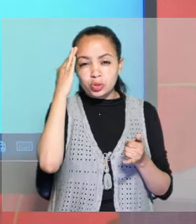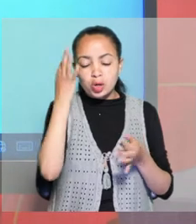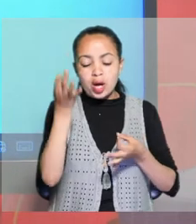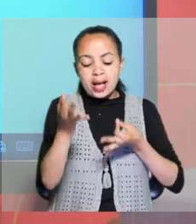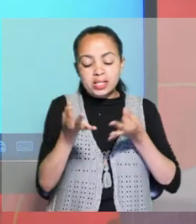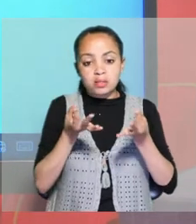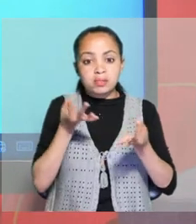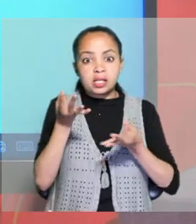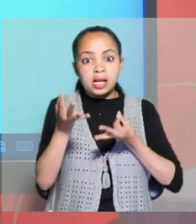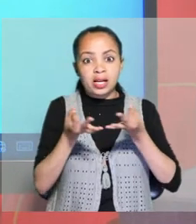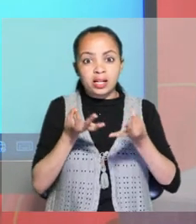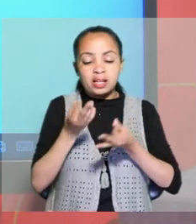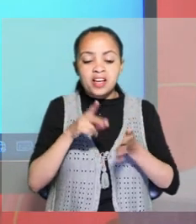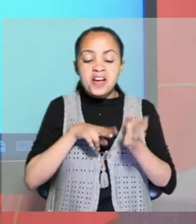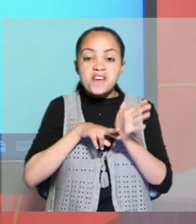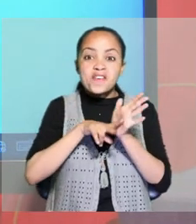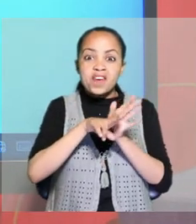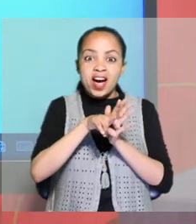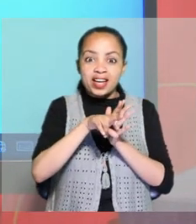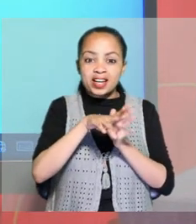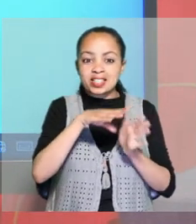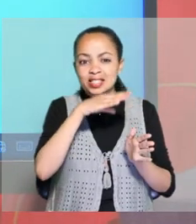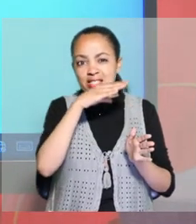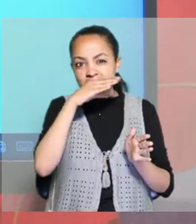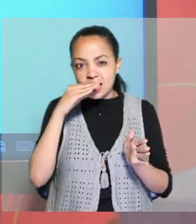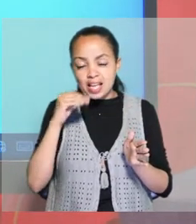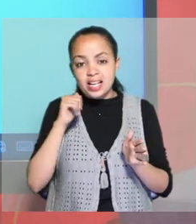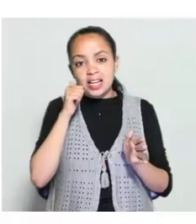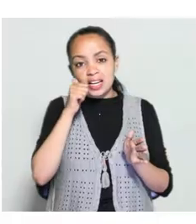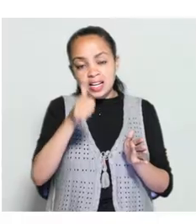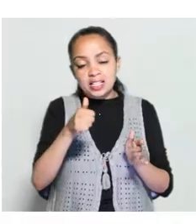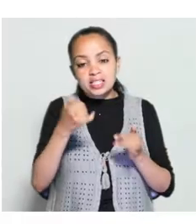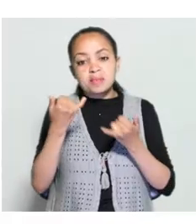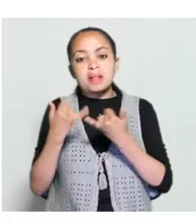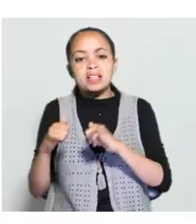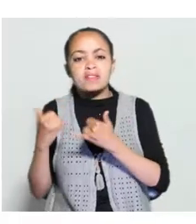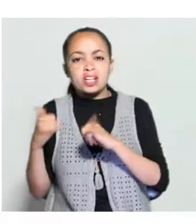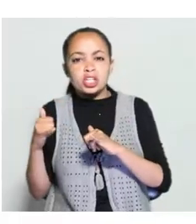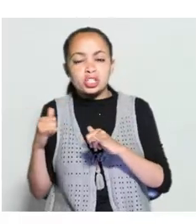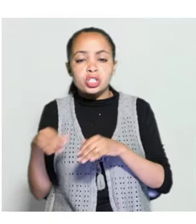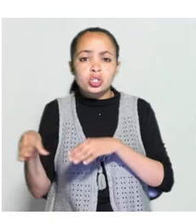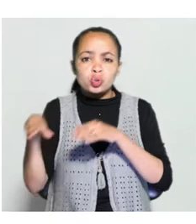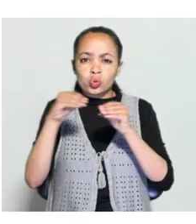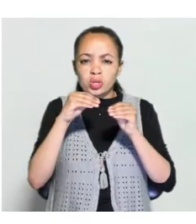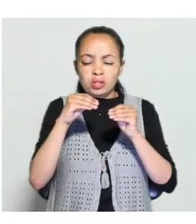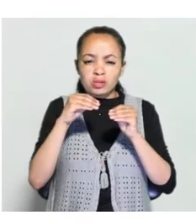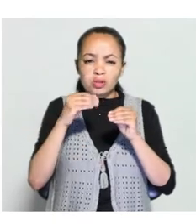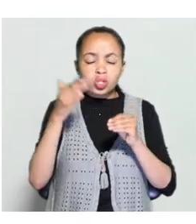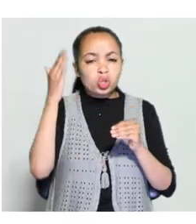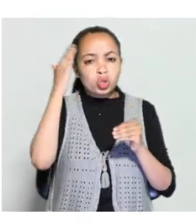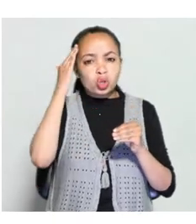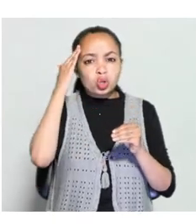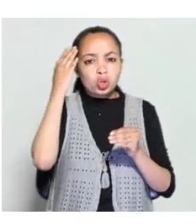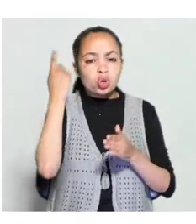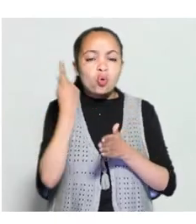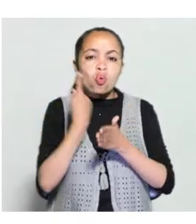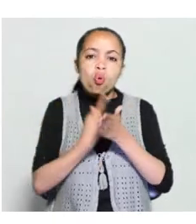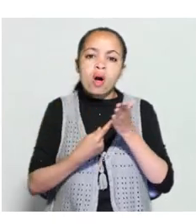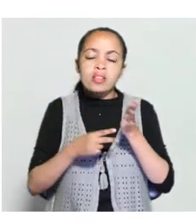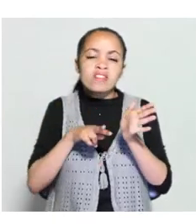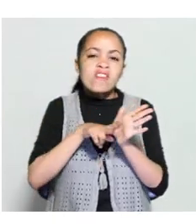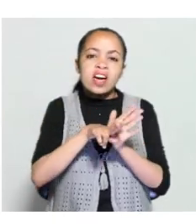explain virus and its multiplication. Students, do you know what are